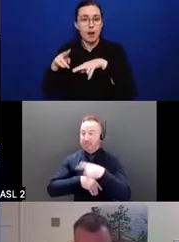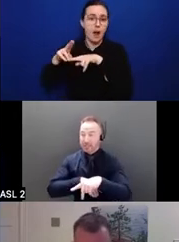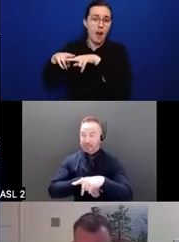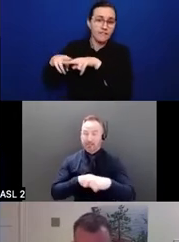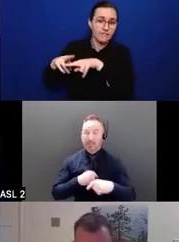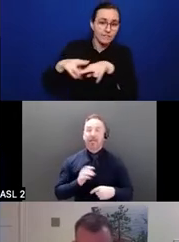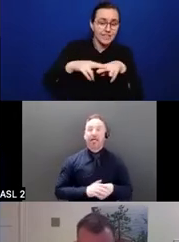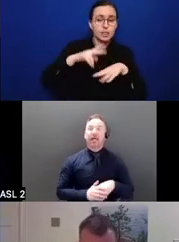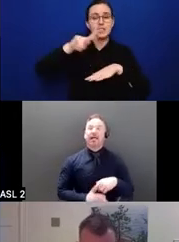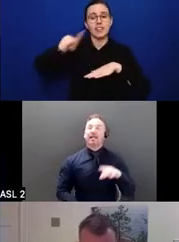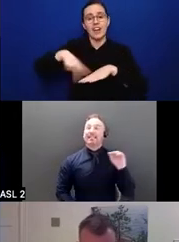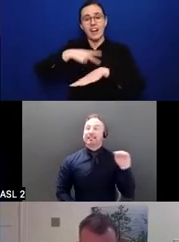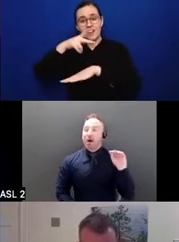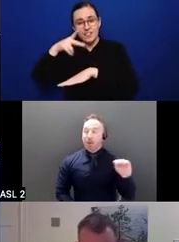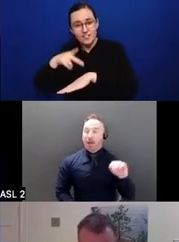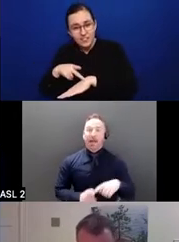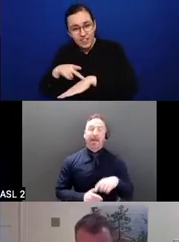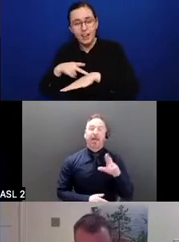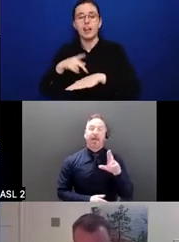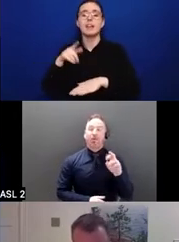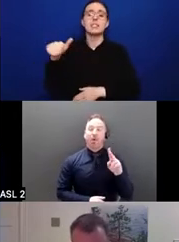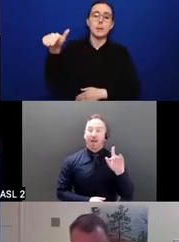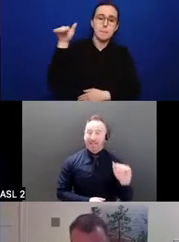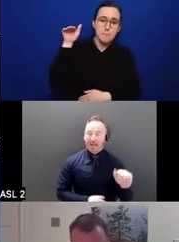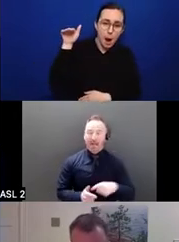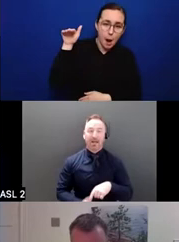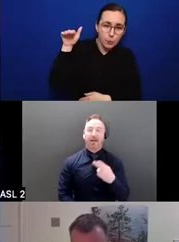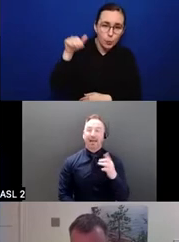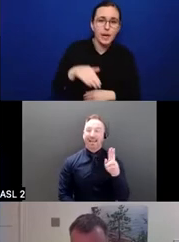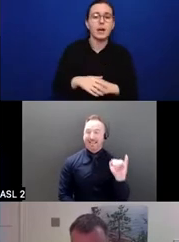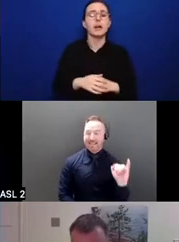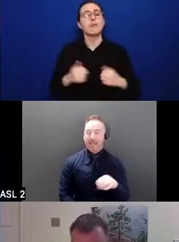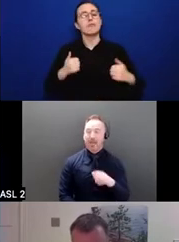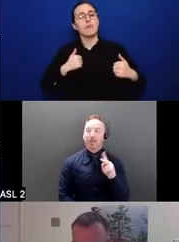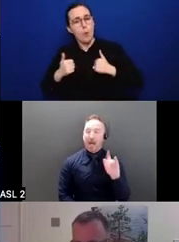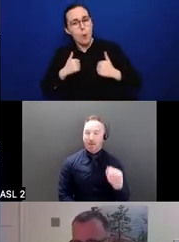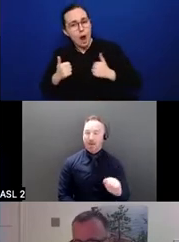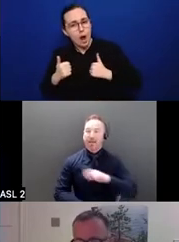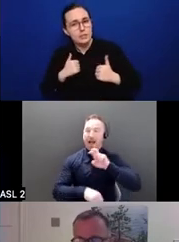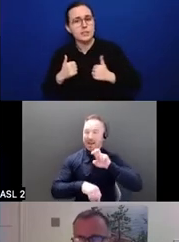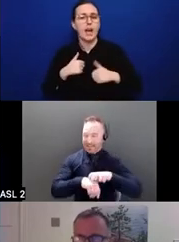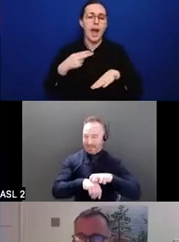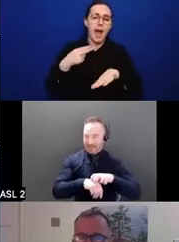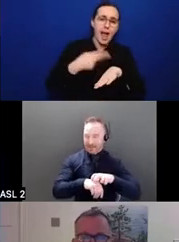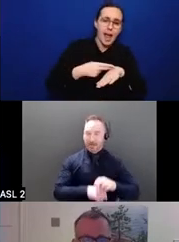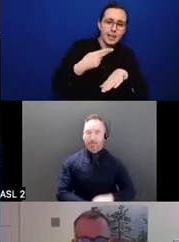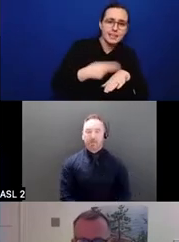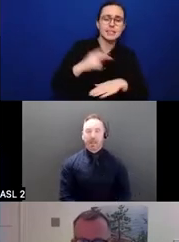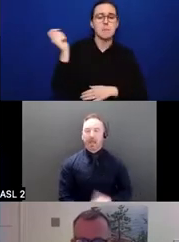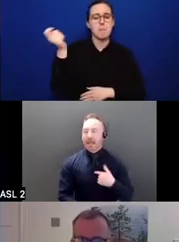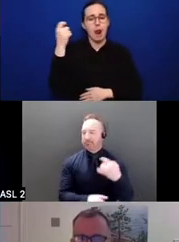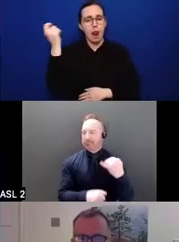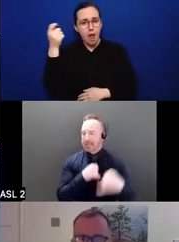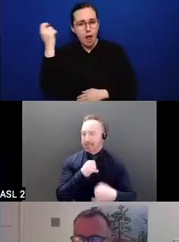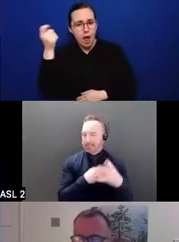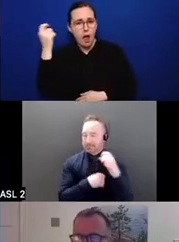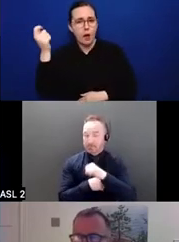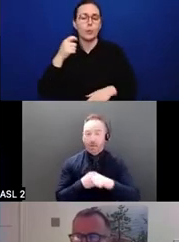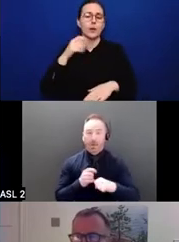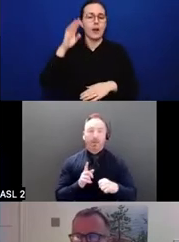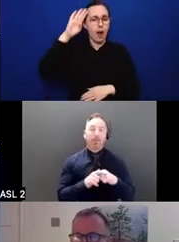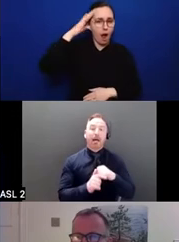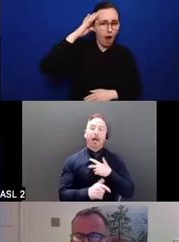Zimbabwe, Rwanda, Haiti, Malawi, Ireland, and Guinea. And of course, we would have